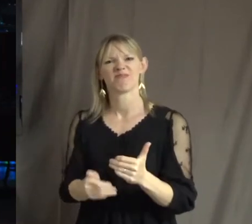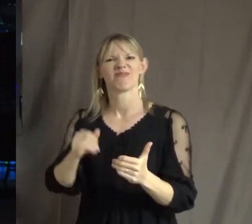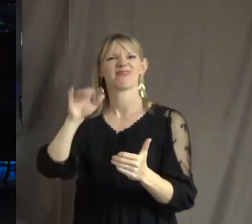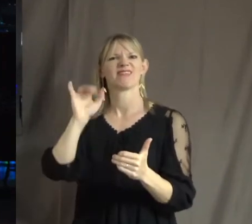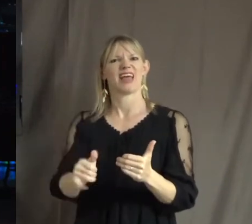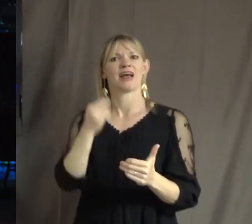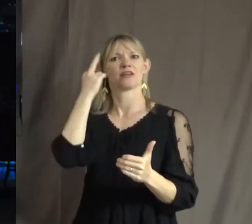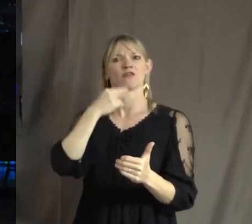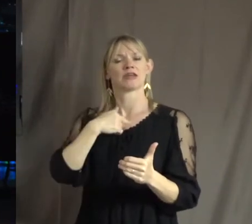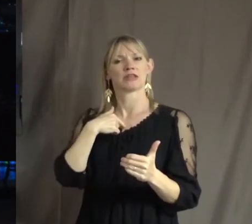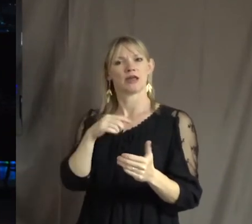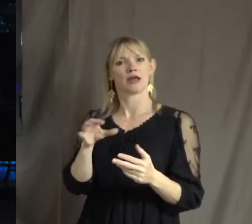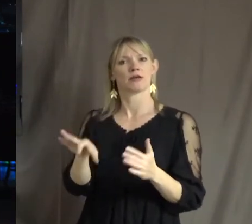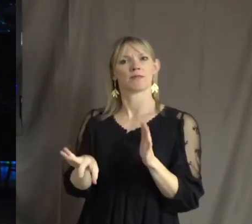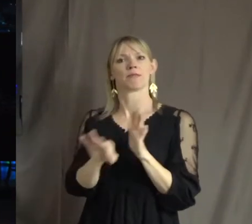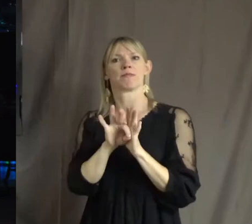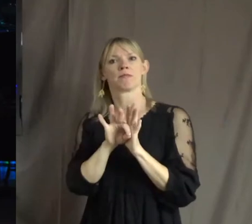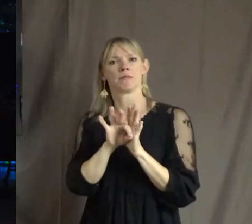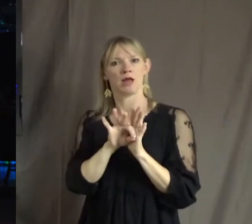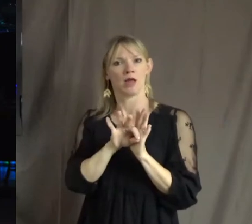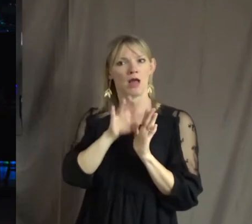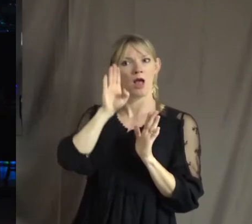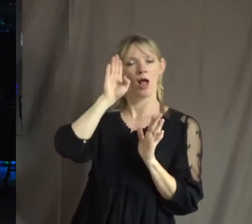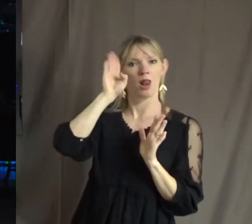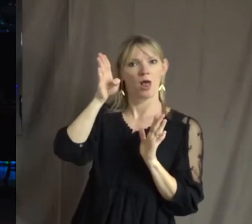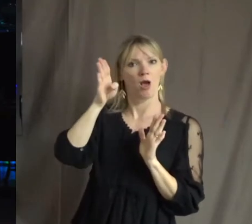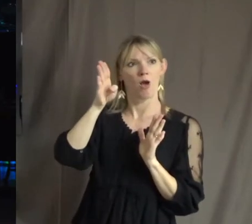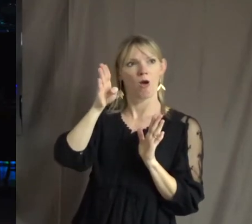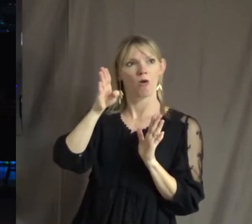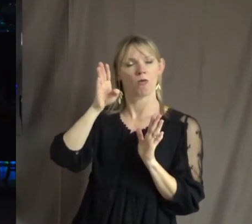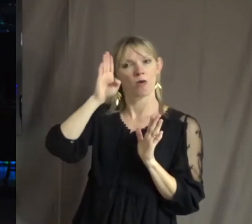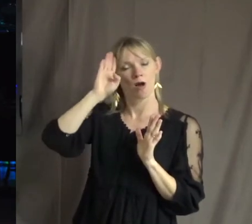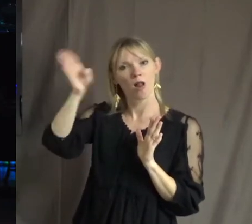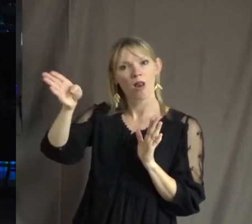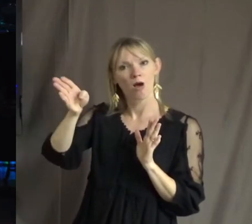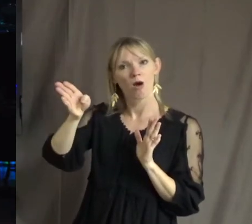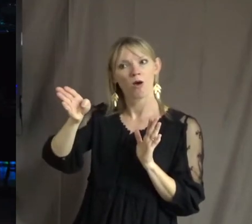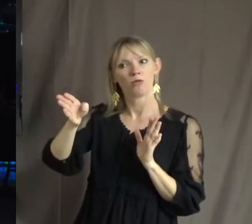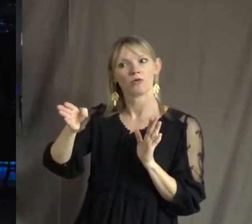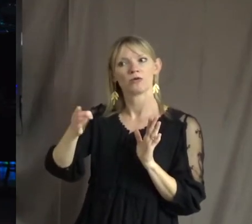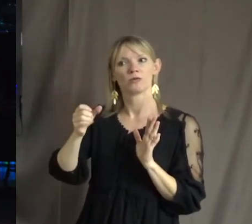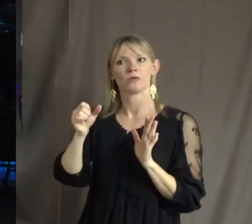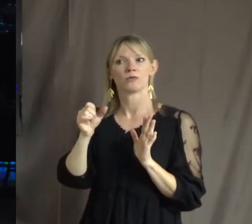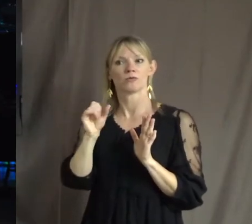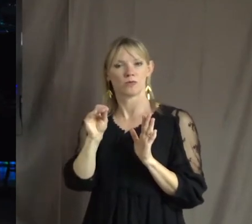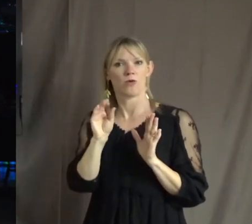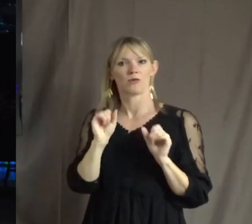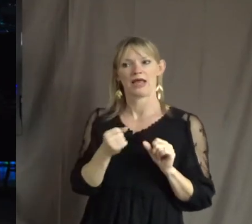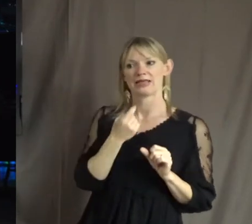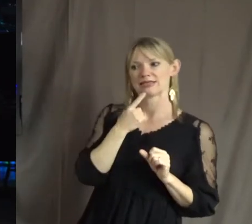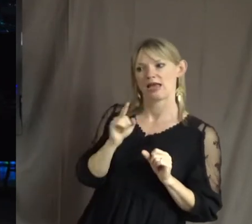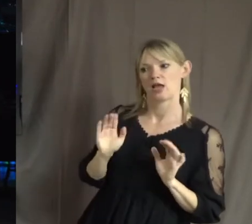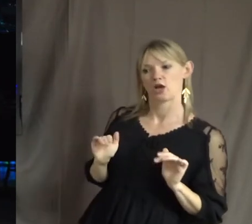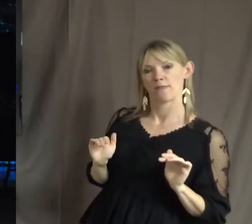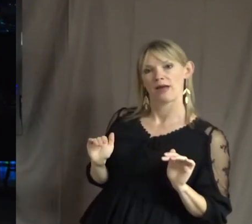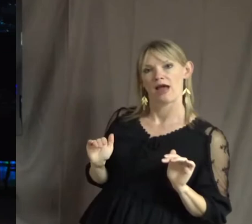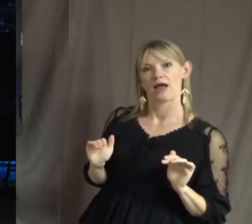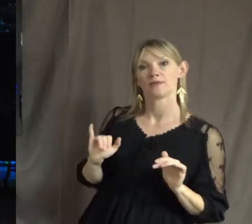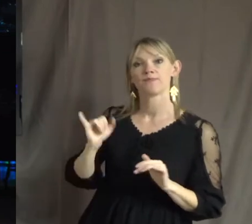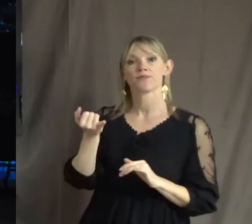chose hello, and she was saying hello so she could say goodbye. Joseph